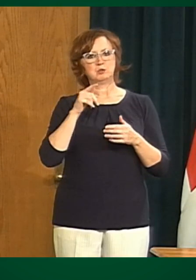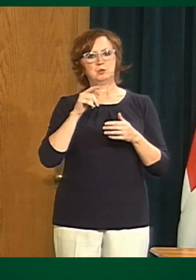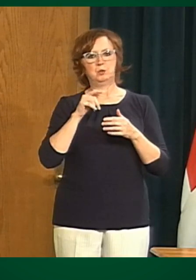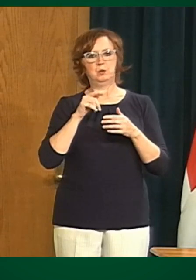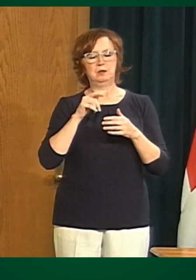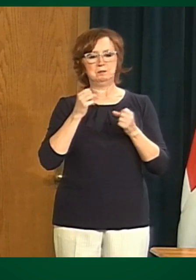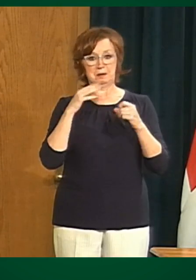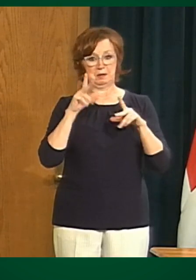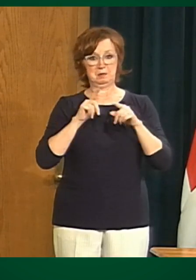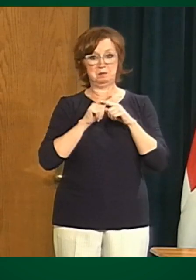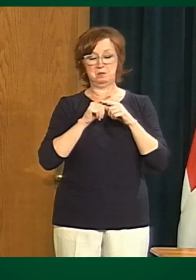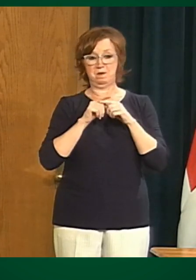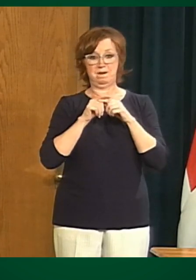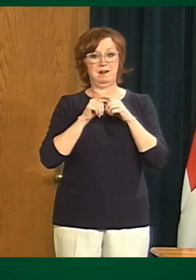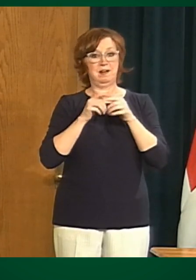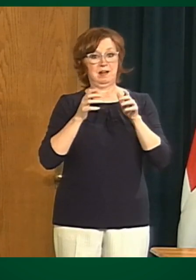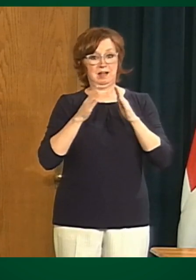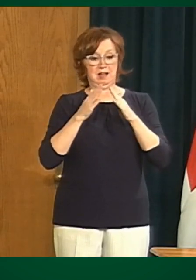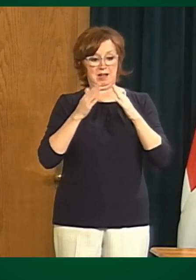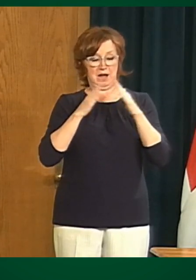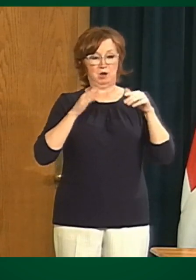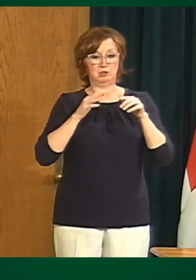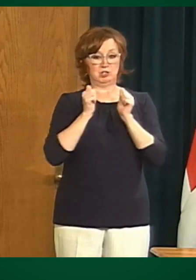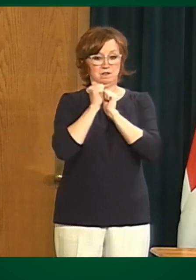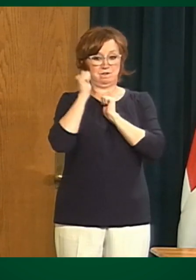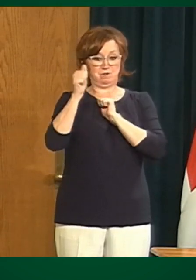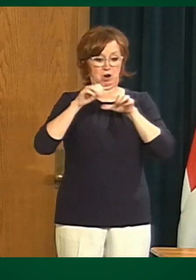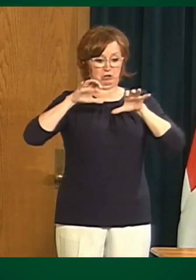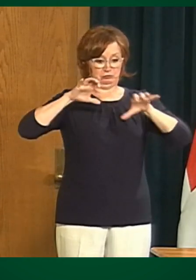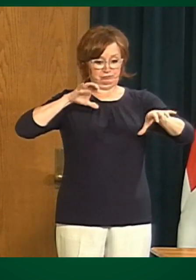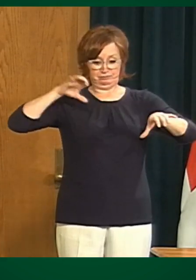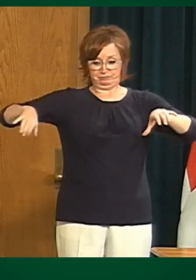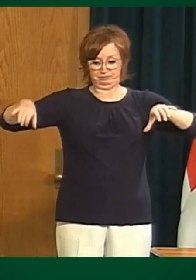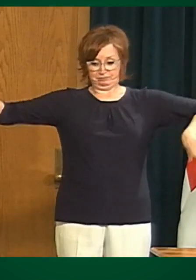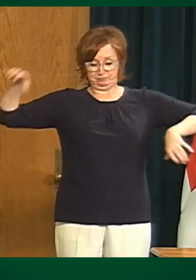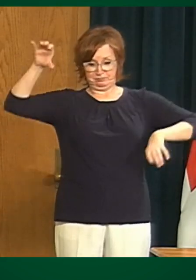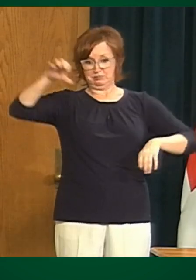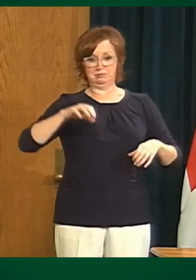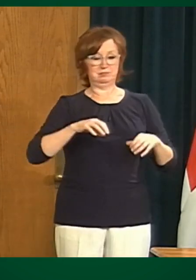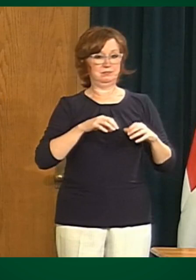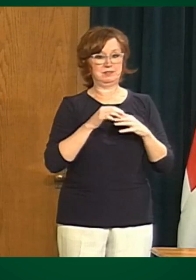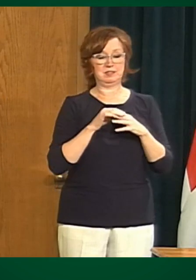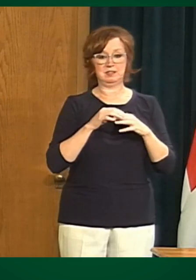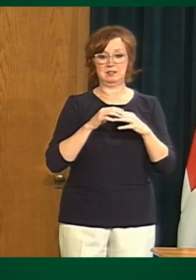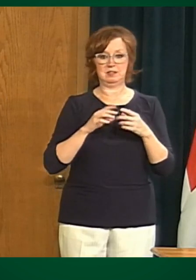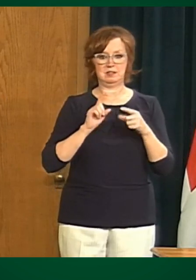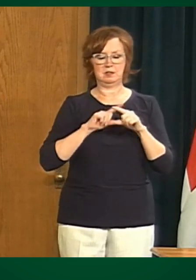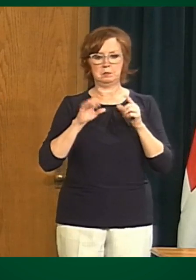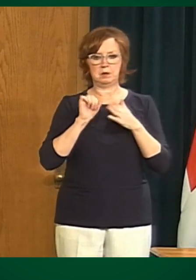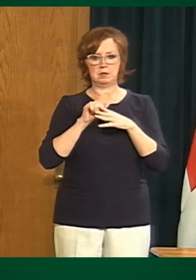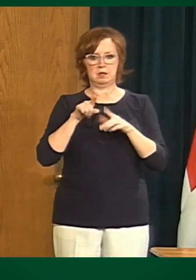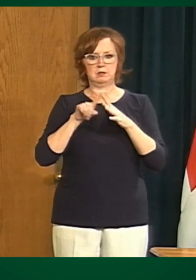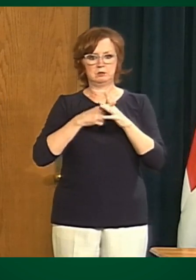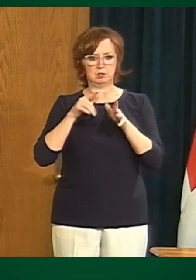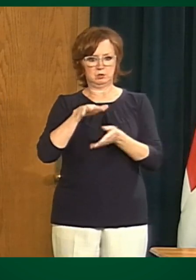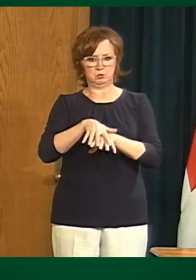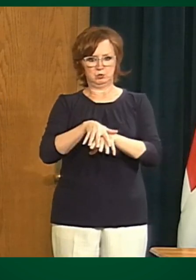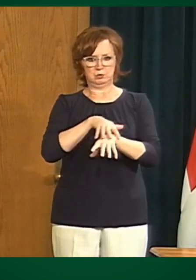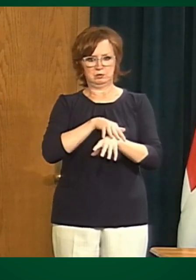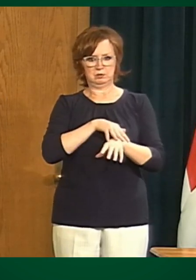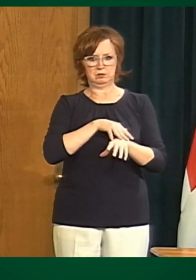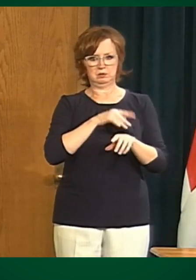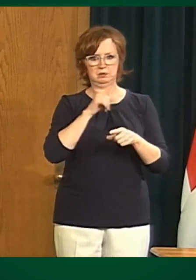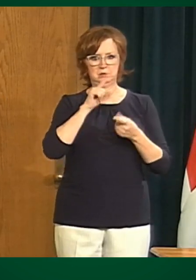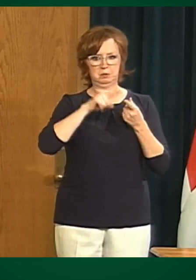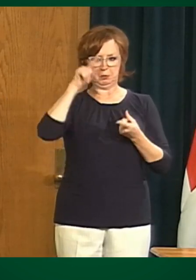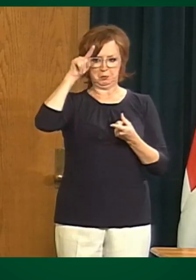to slow once these very stringent and strict public health orders were put into place. We've never seen a situation where this has